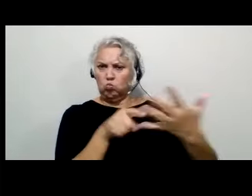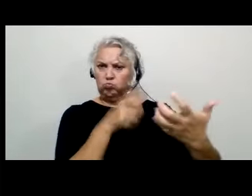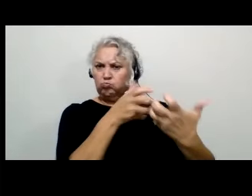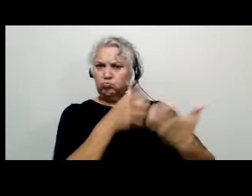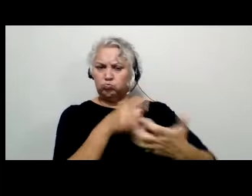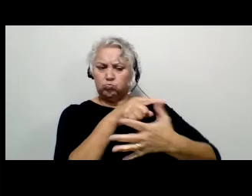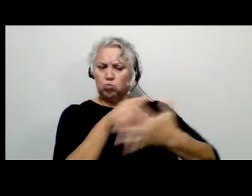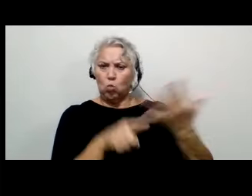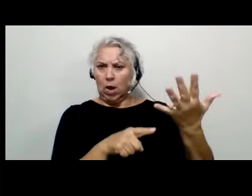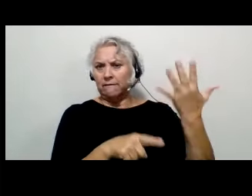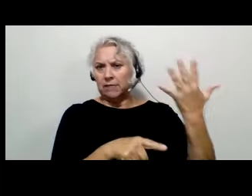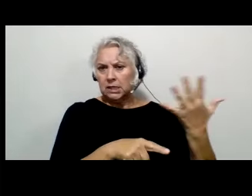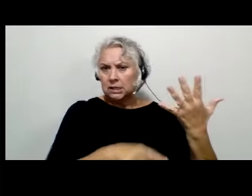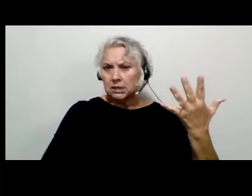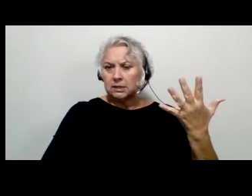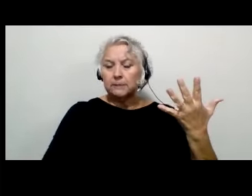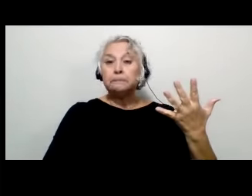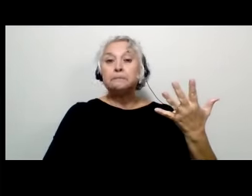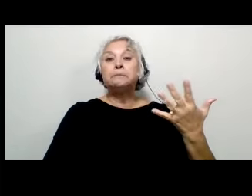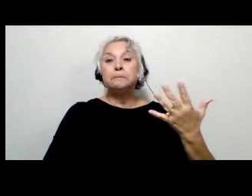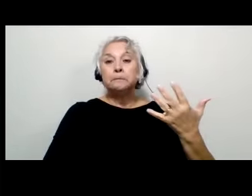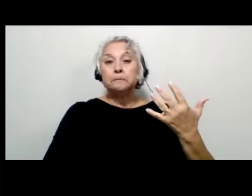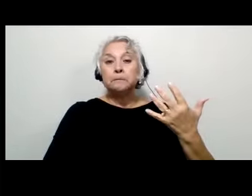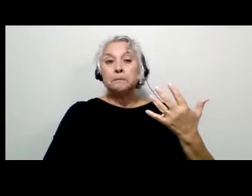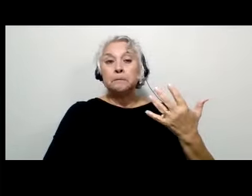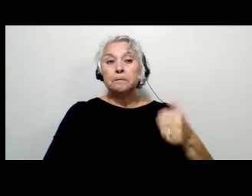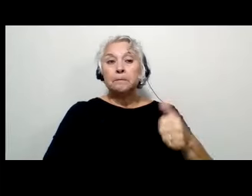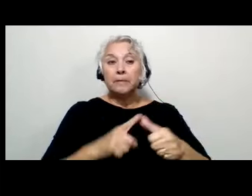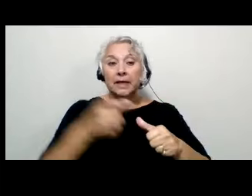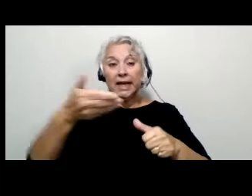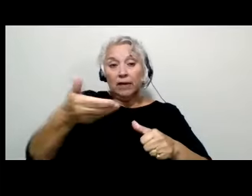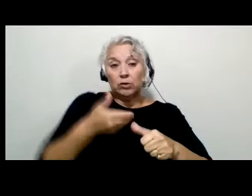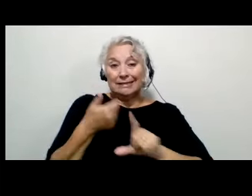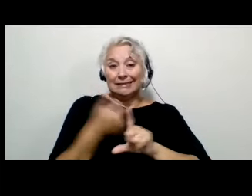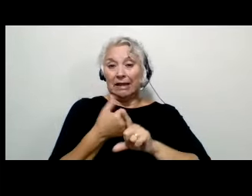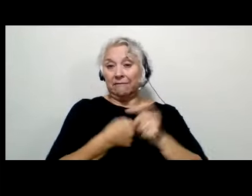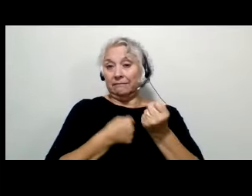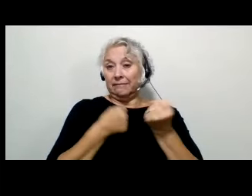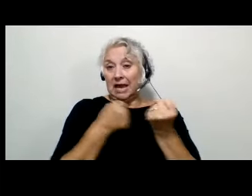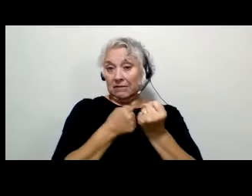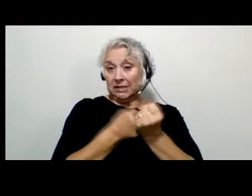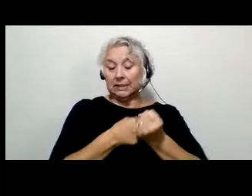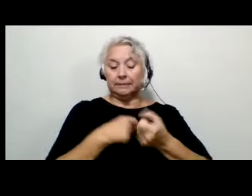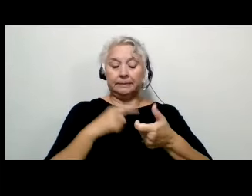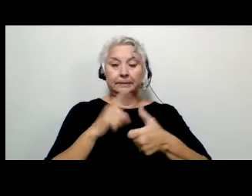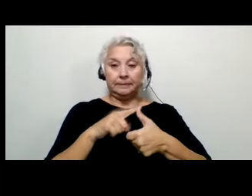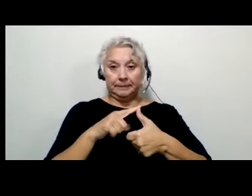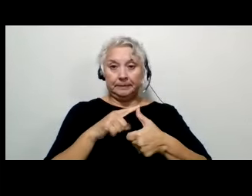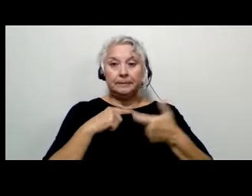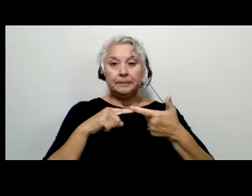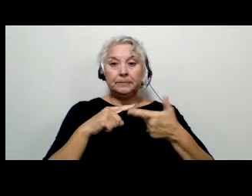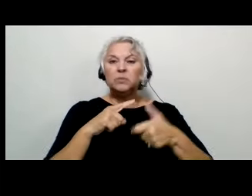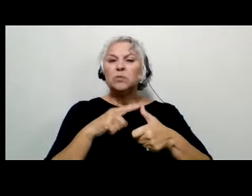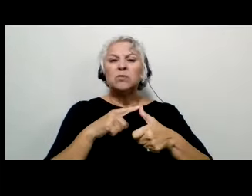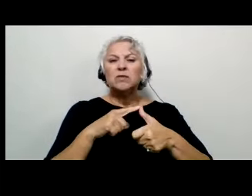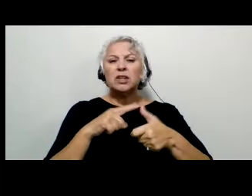5 areas. And so it's the introduction and self-advocacy. We do